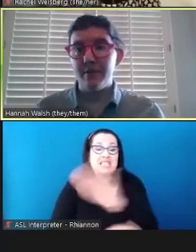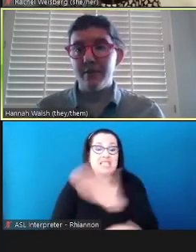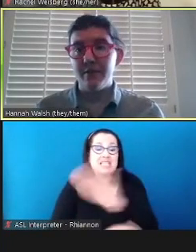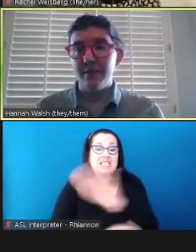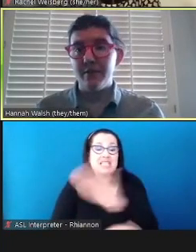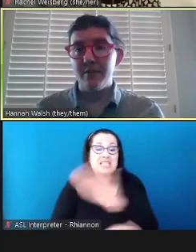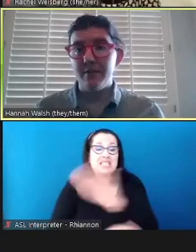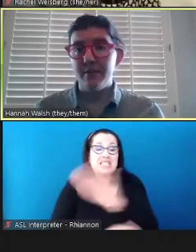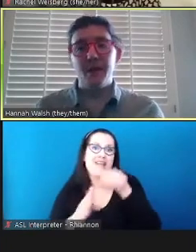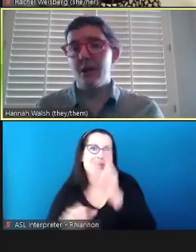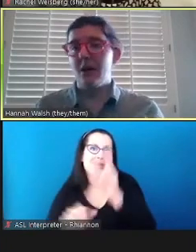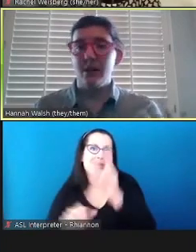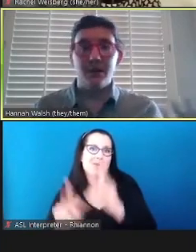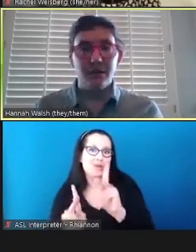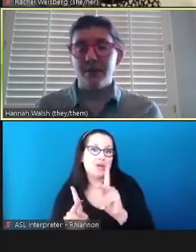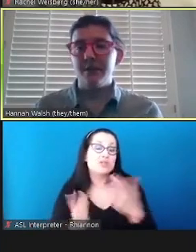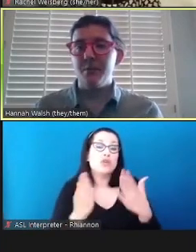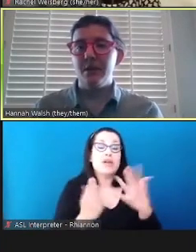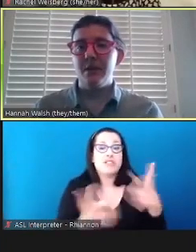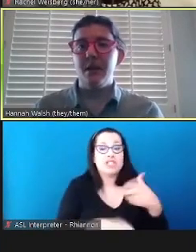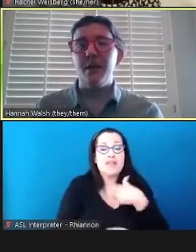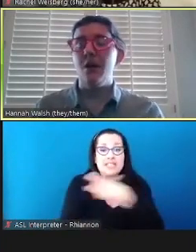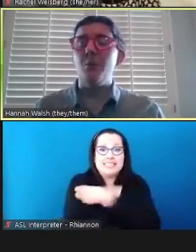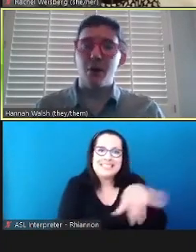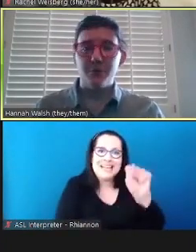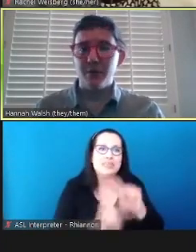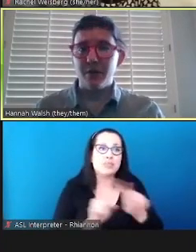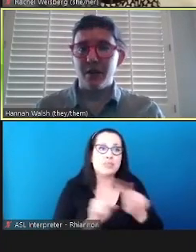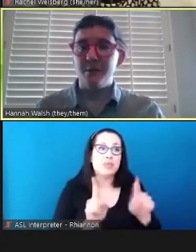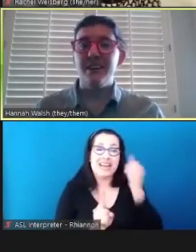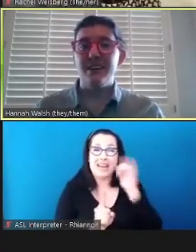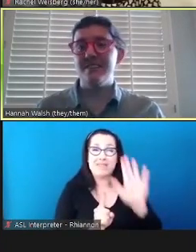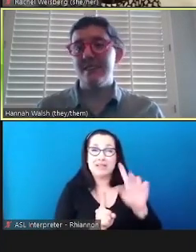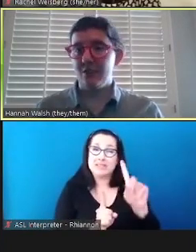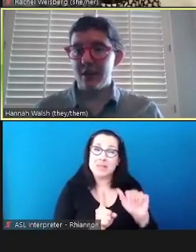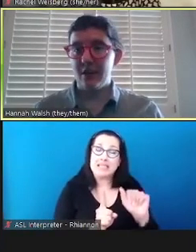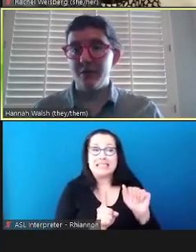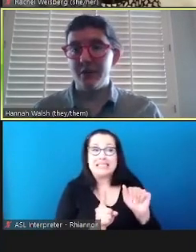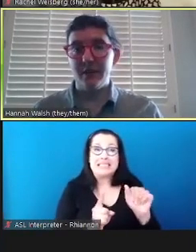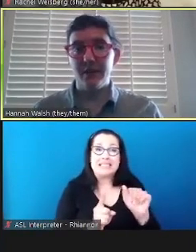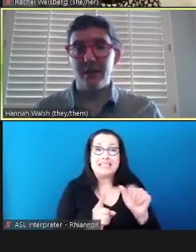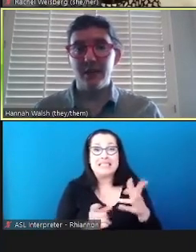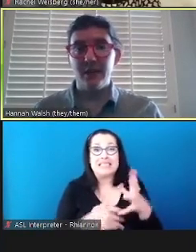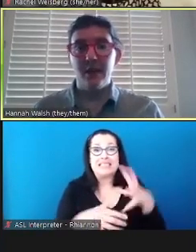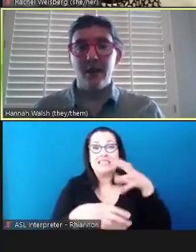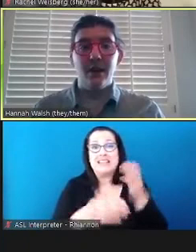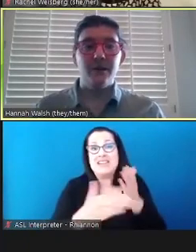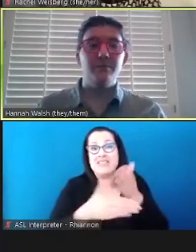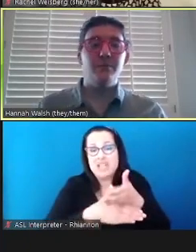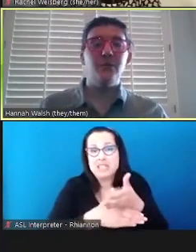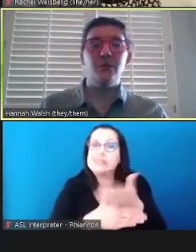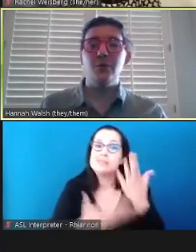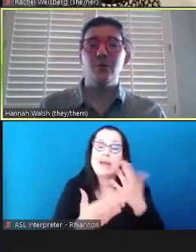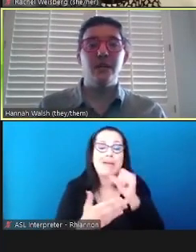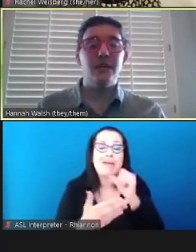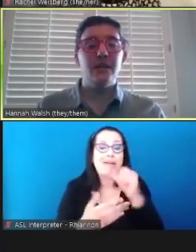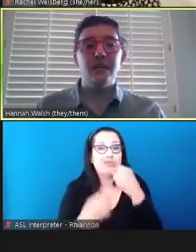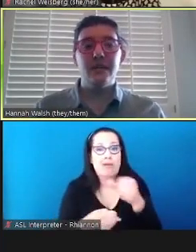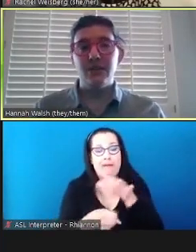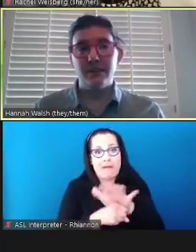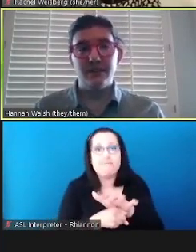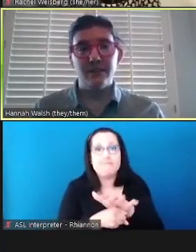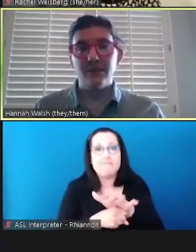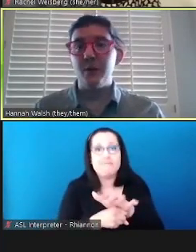vaccine, depending on their disability, it may not work as well for them, and they could still get COVID-19. So